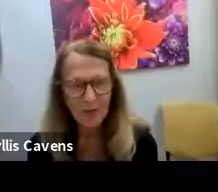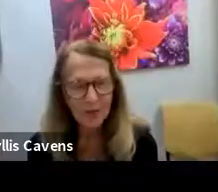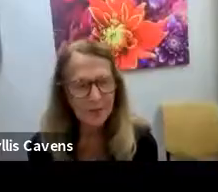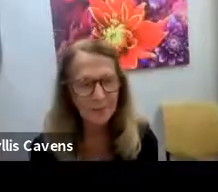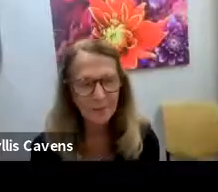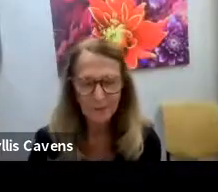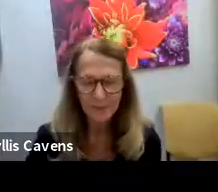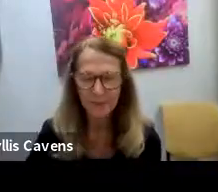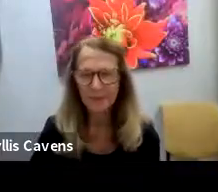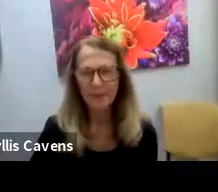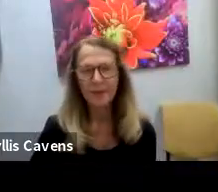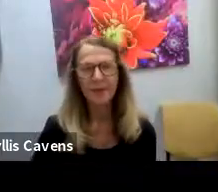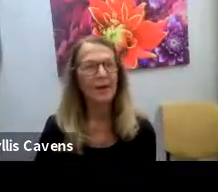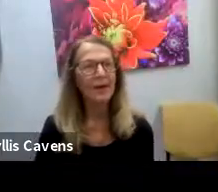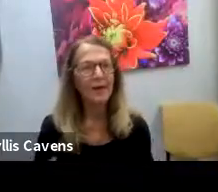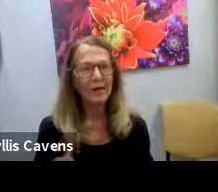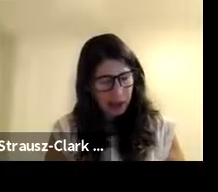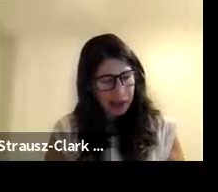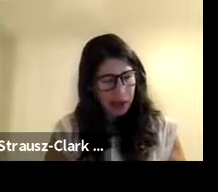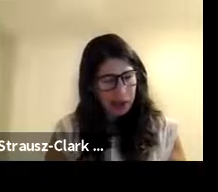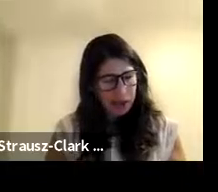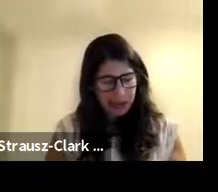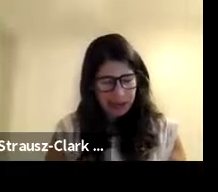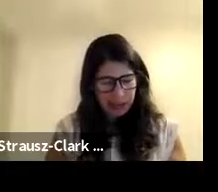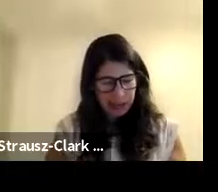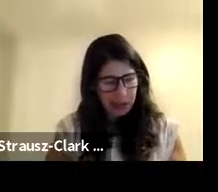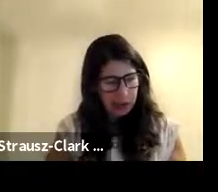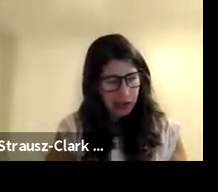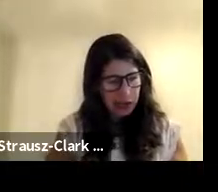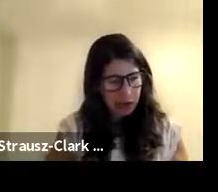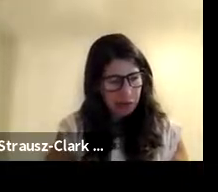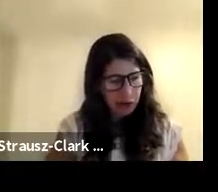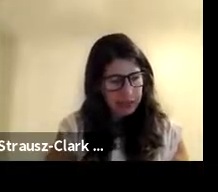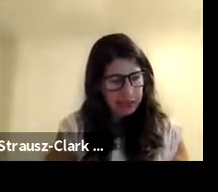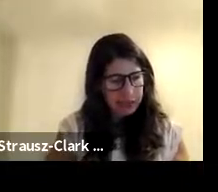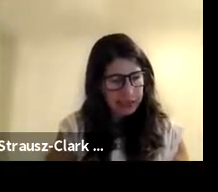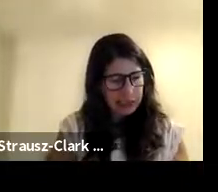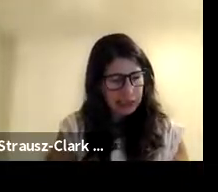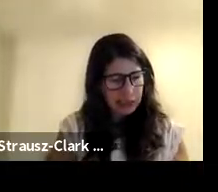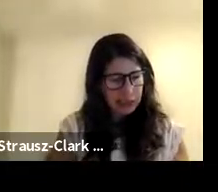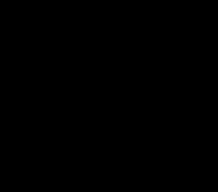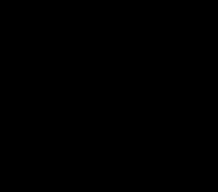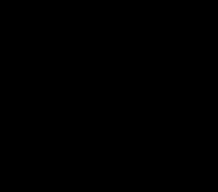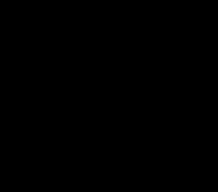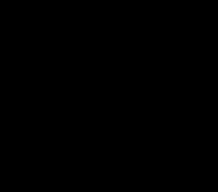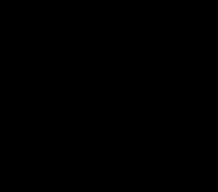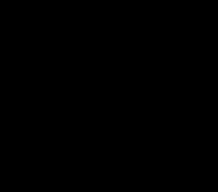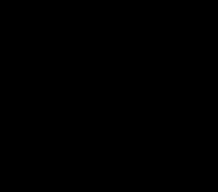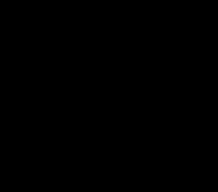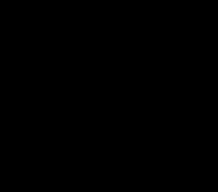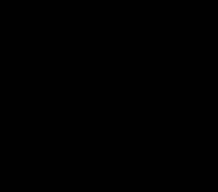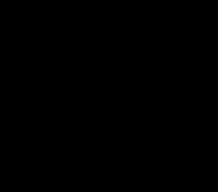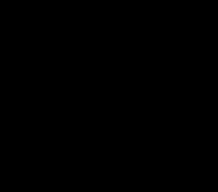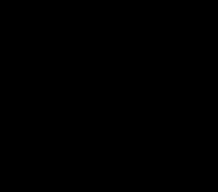you so much. Yeah, thank you. Okay, up next, we have Roxanne Slayton, followed by Susan